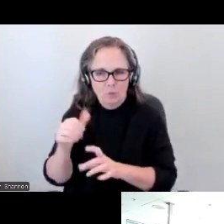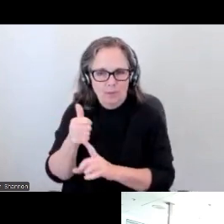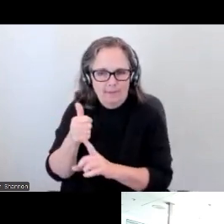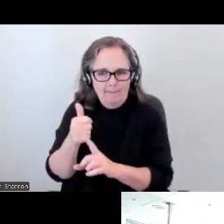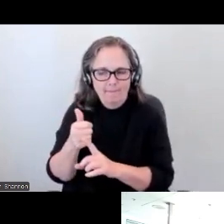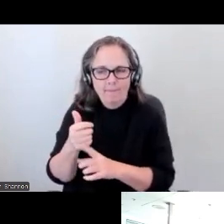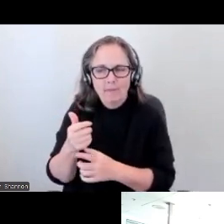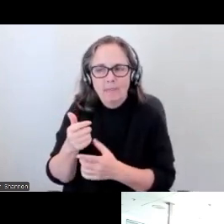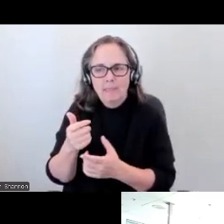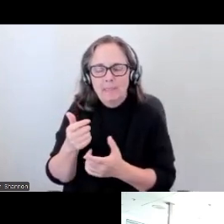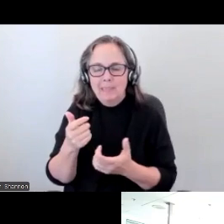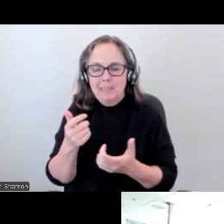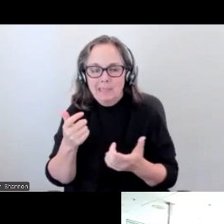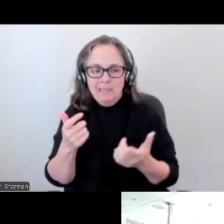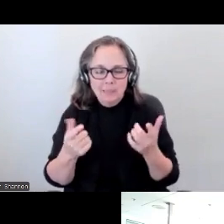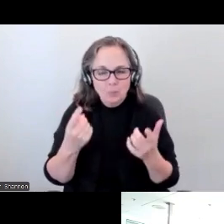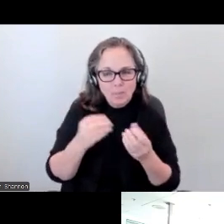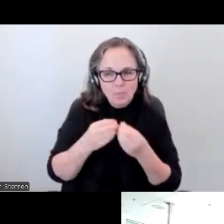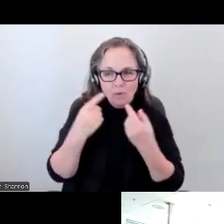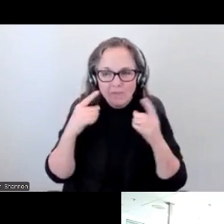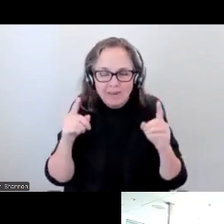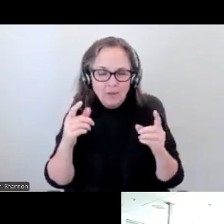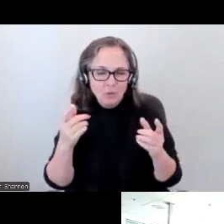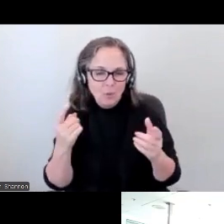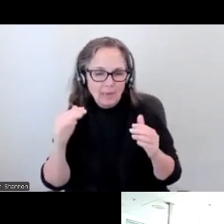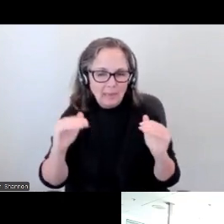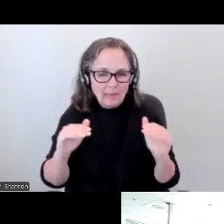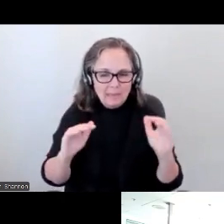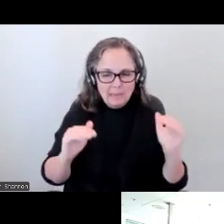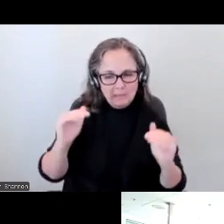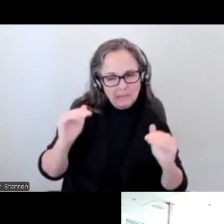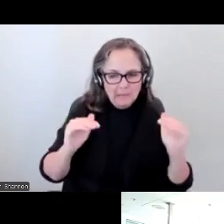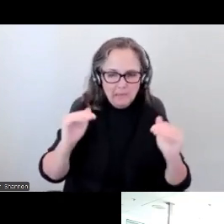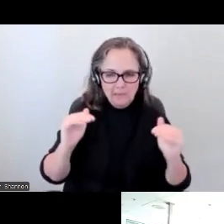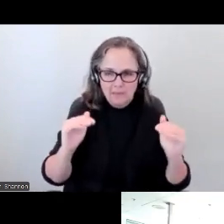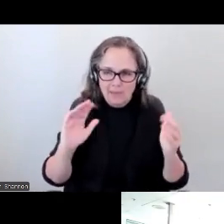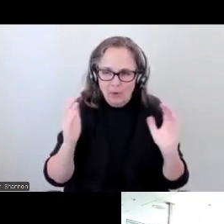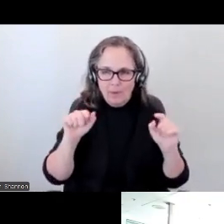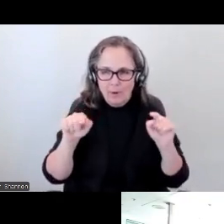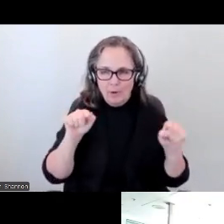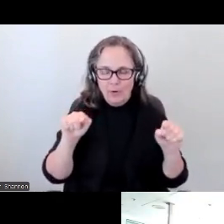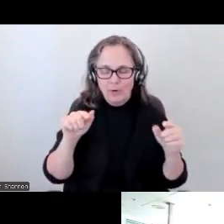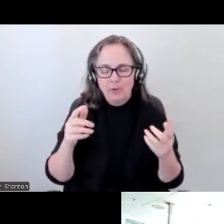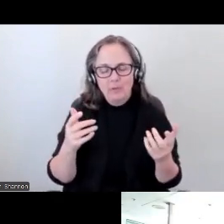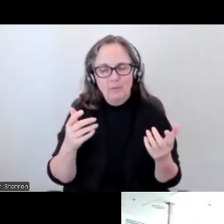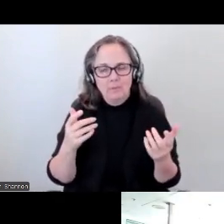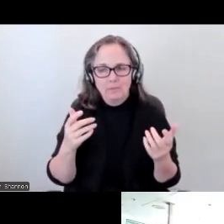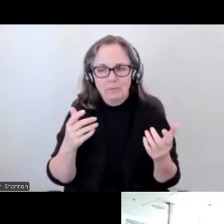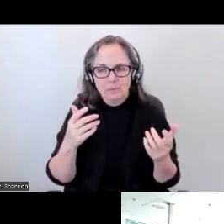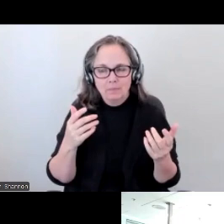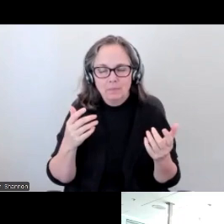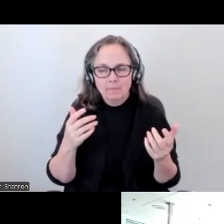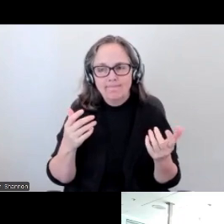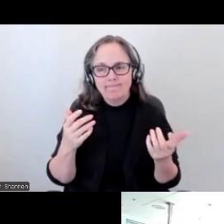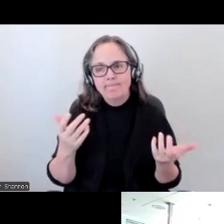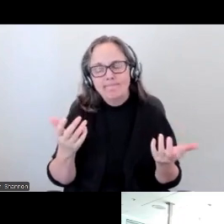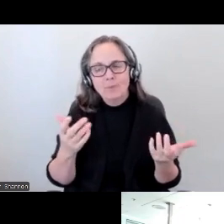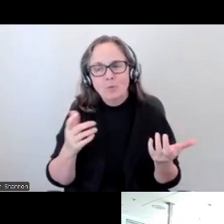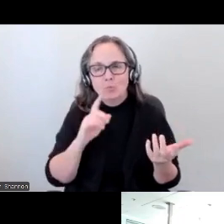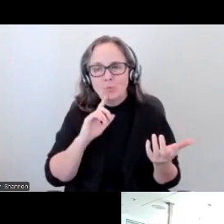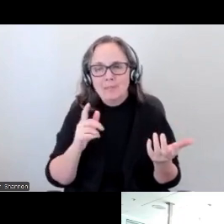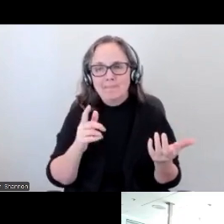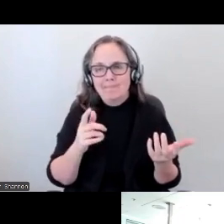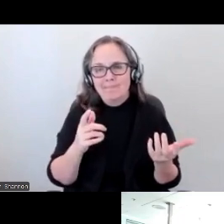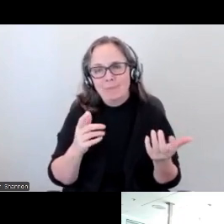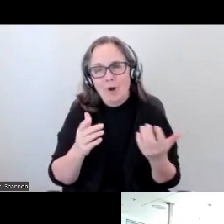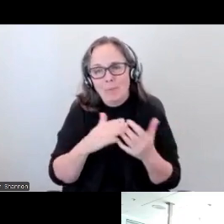that begs the question, is one more effective, more, higher level of sensitivity. And the reality is that they're